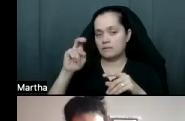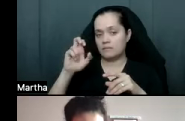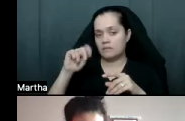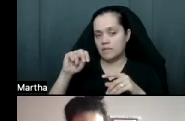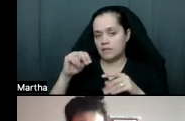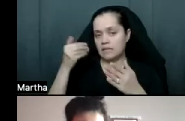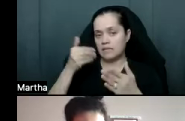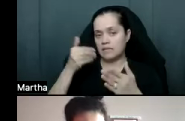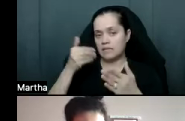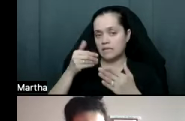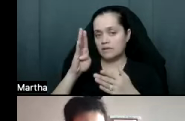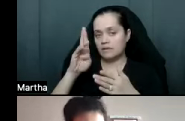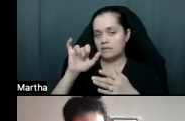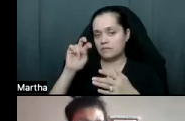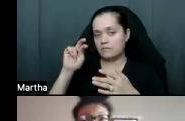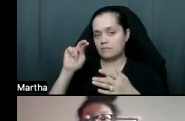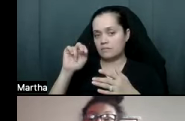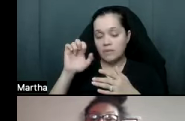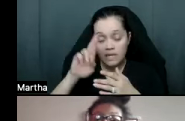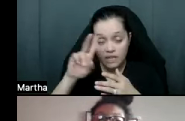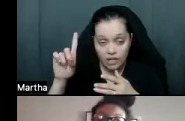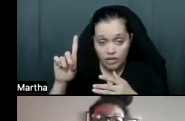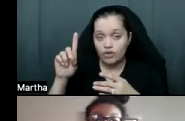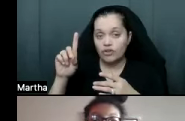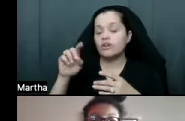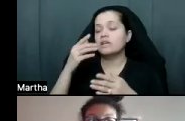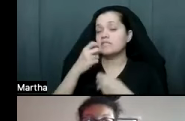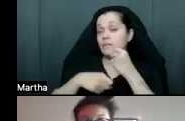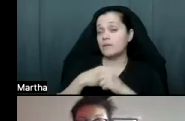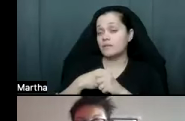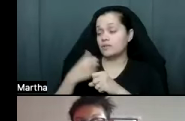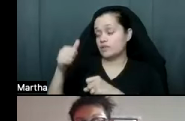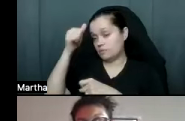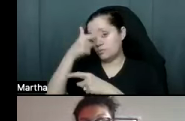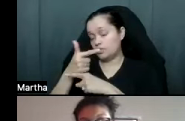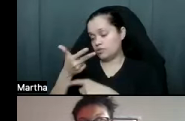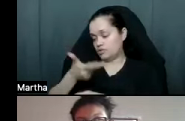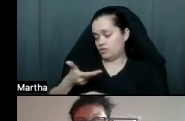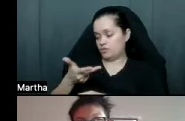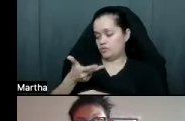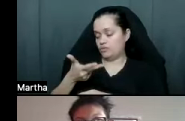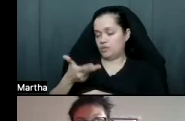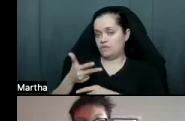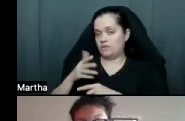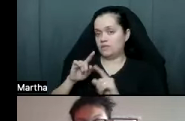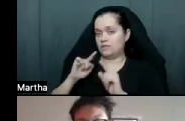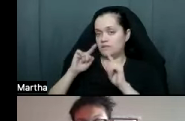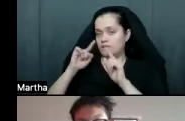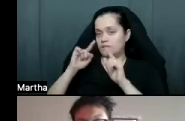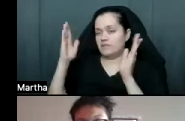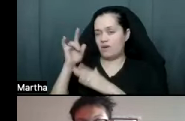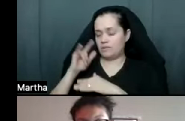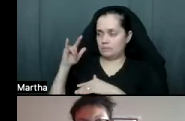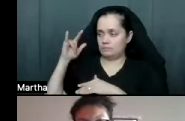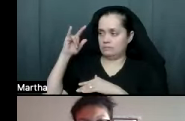Brainerd, Minnesota. And some years ago, his brother took the three of us up in a small airplane. His